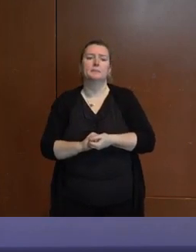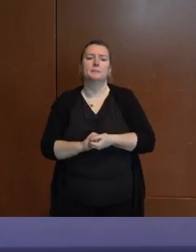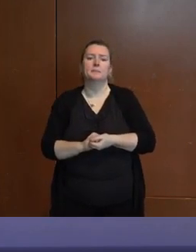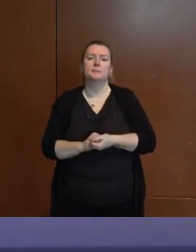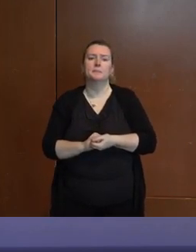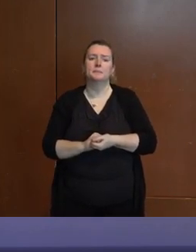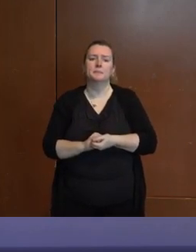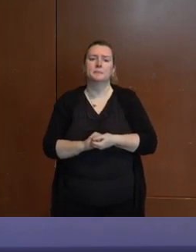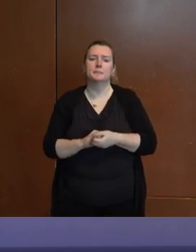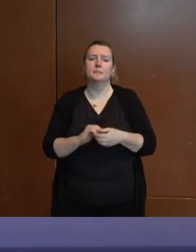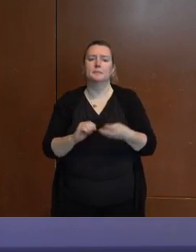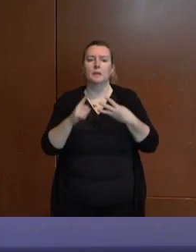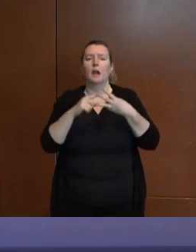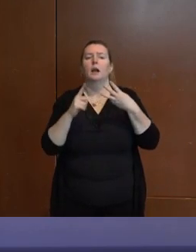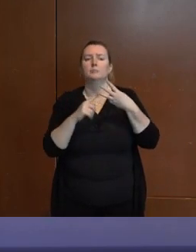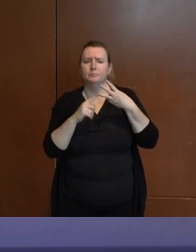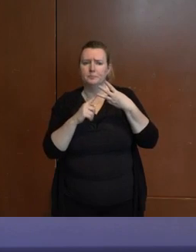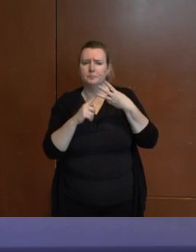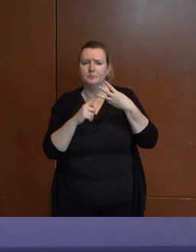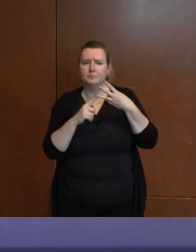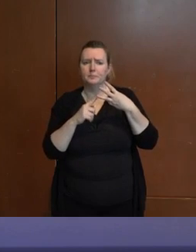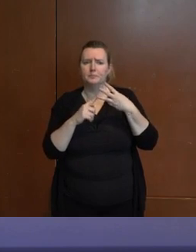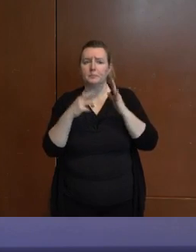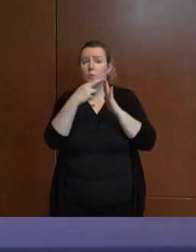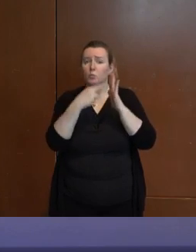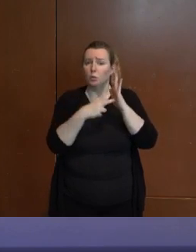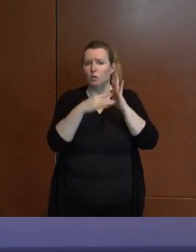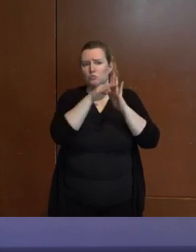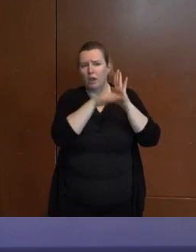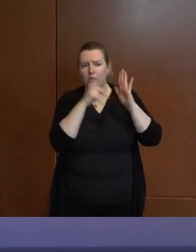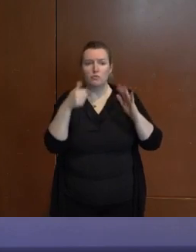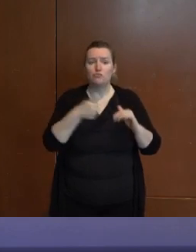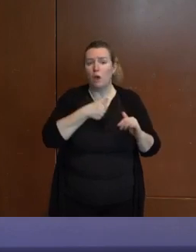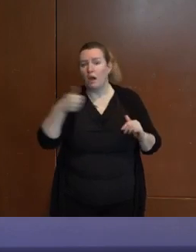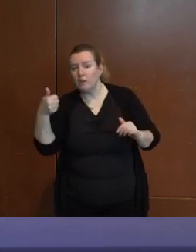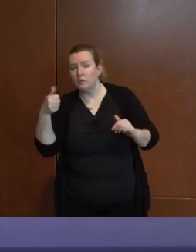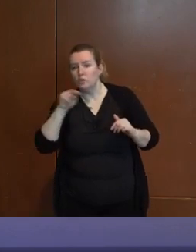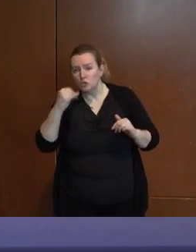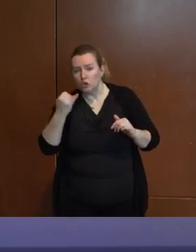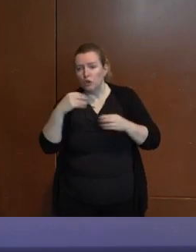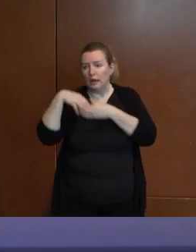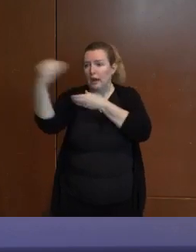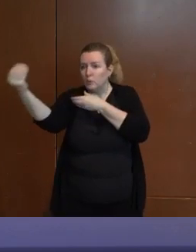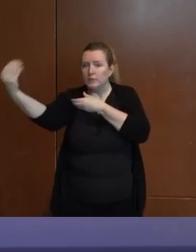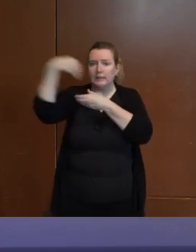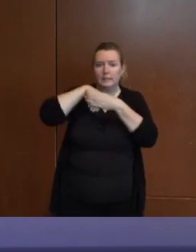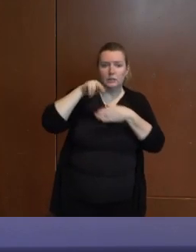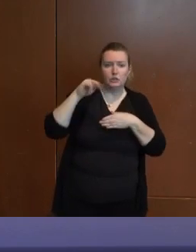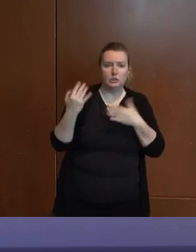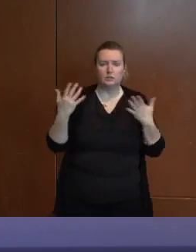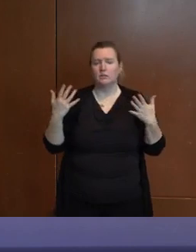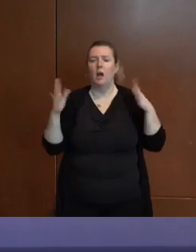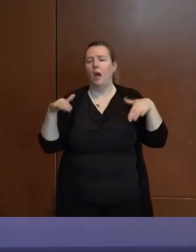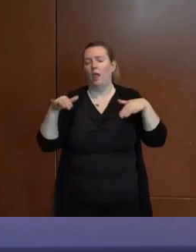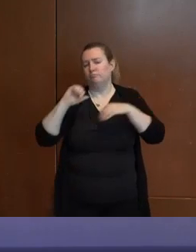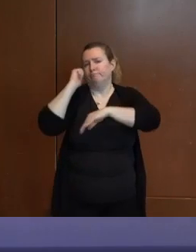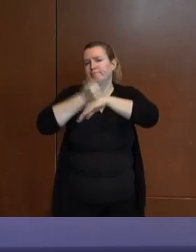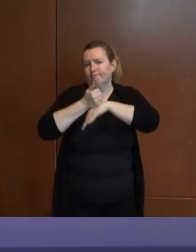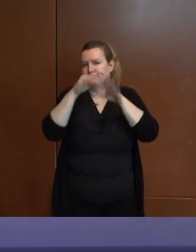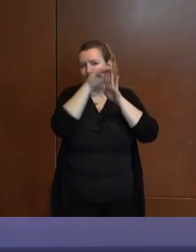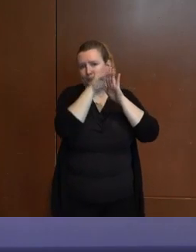that would be down the road, both in terms of how we reopen and get back on our feet, but also I